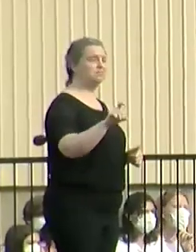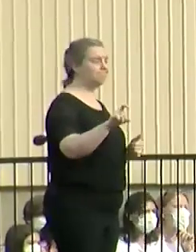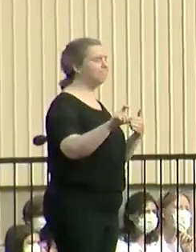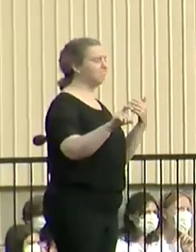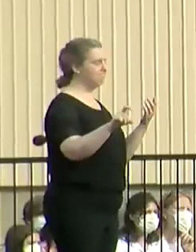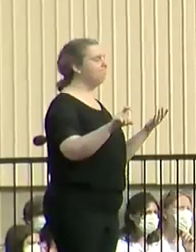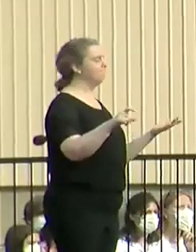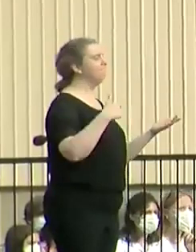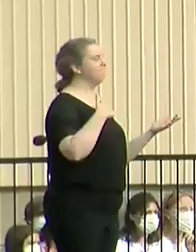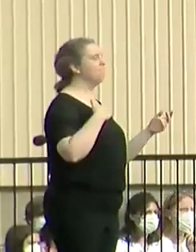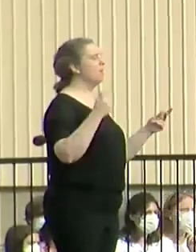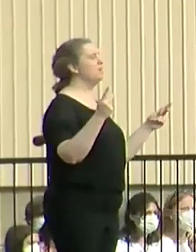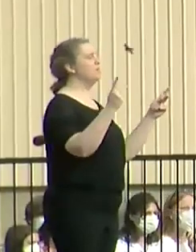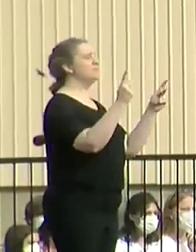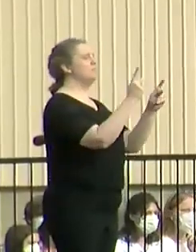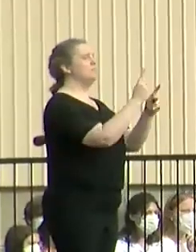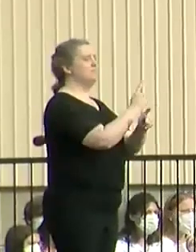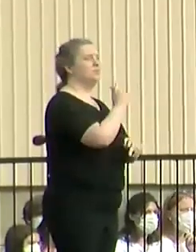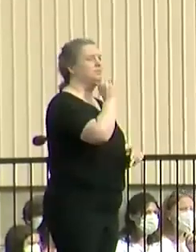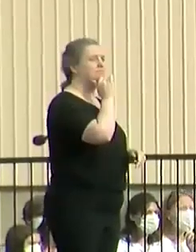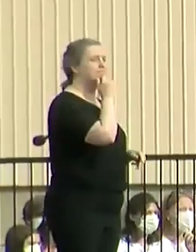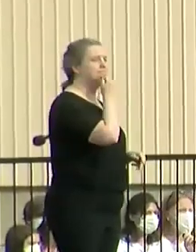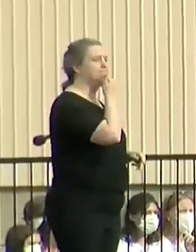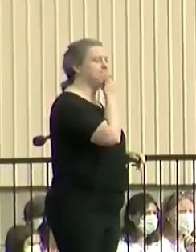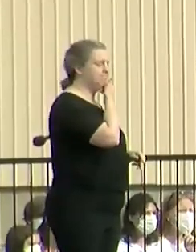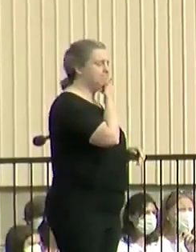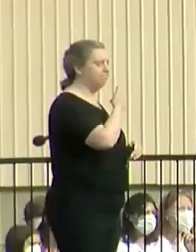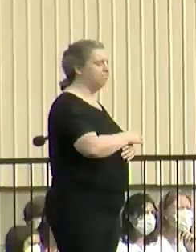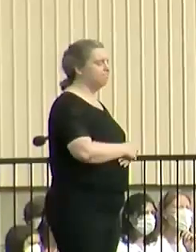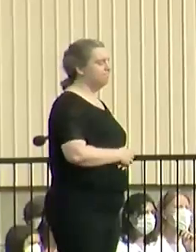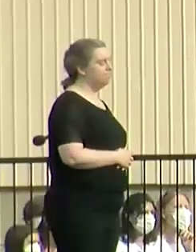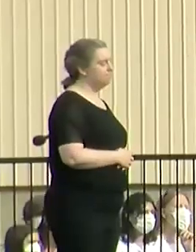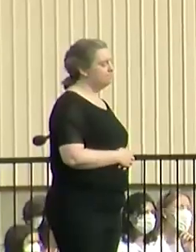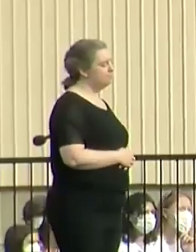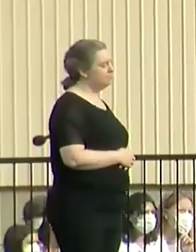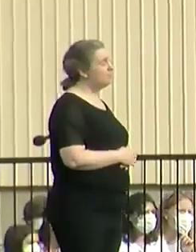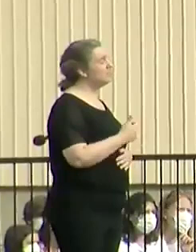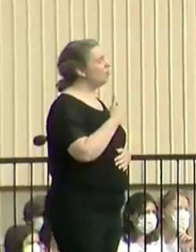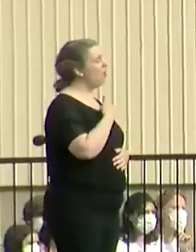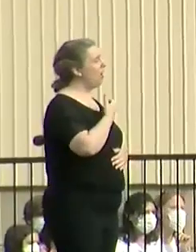mistake, so I will share